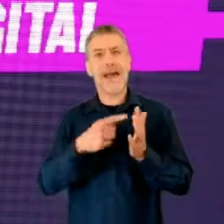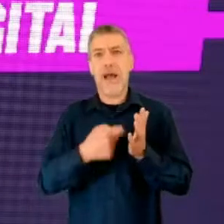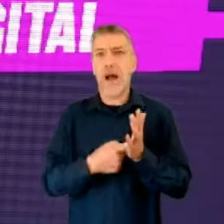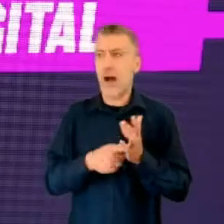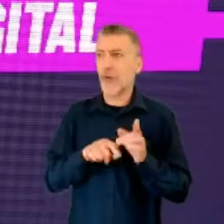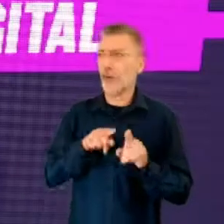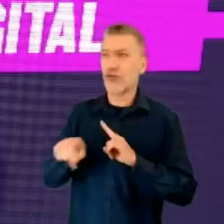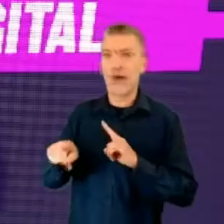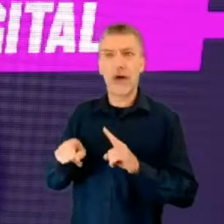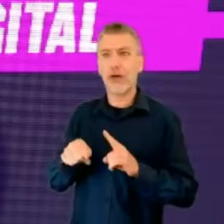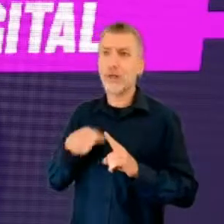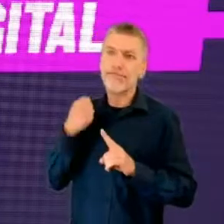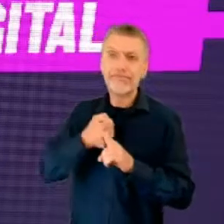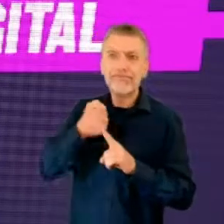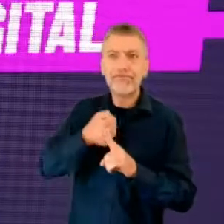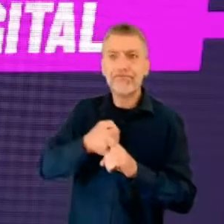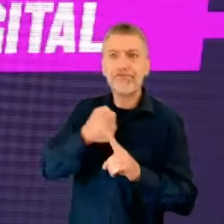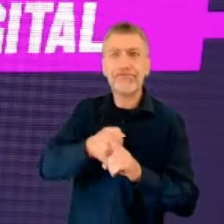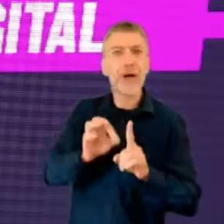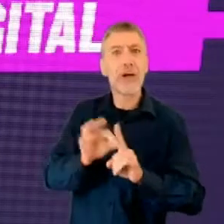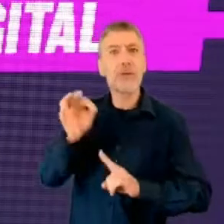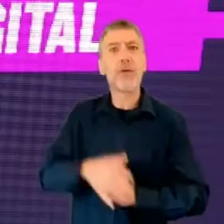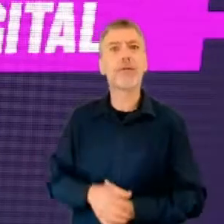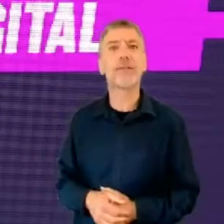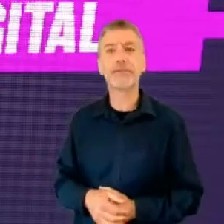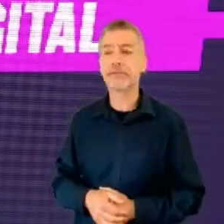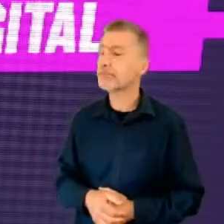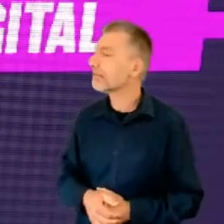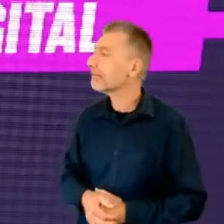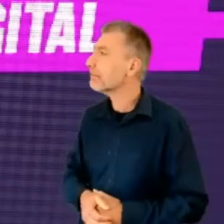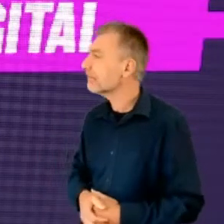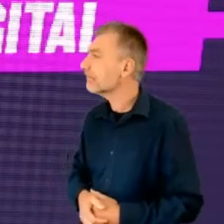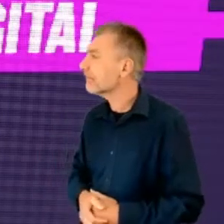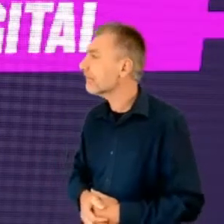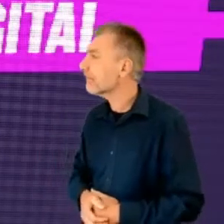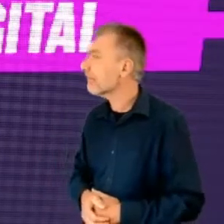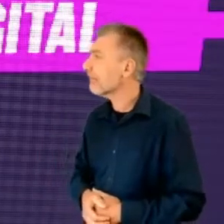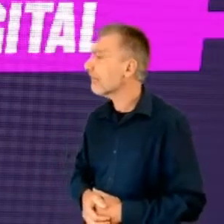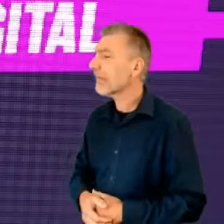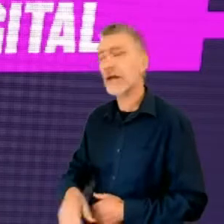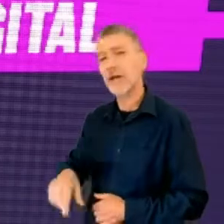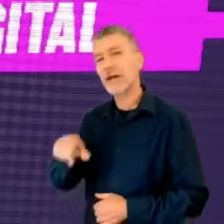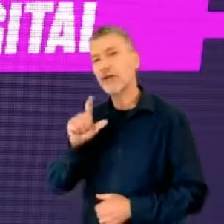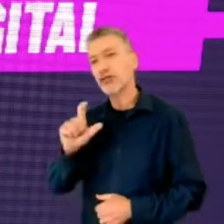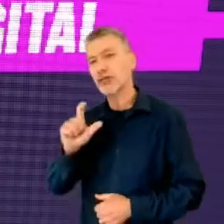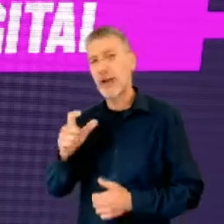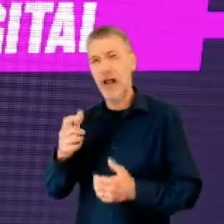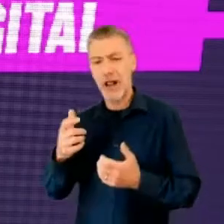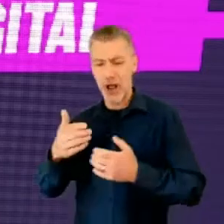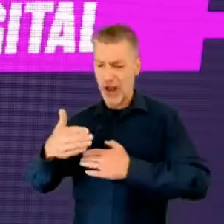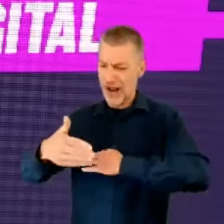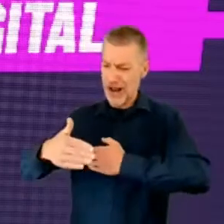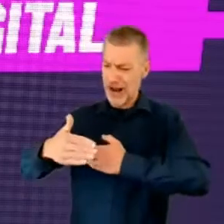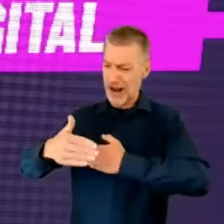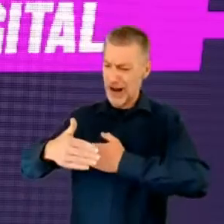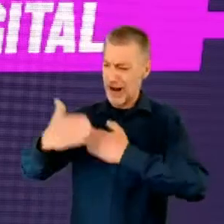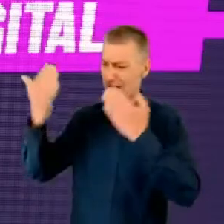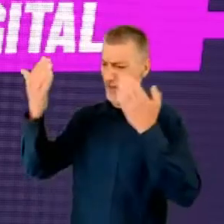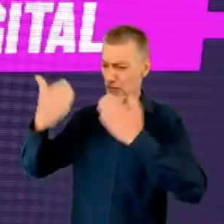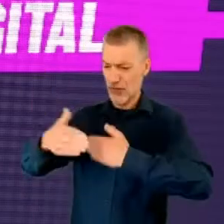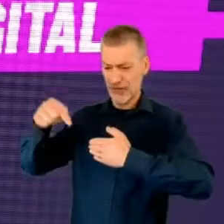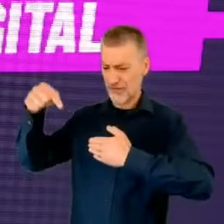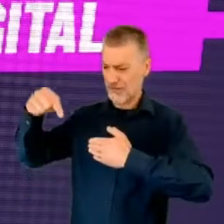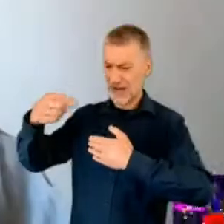brilliant. And Chanel, can you tell us, how do you update level crossings to make them safer?